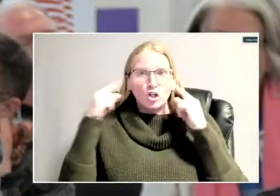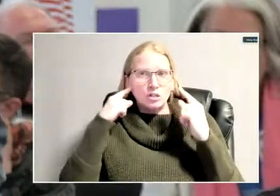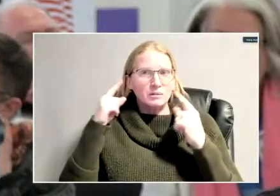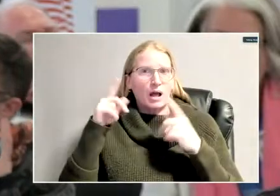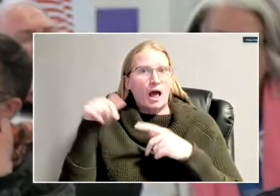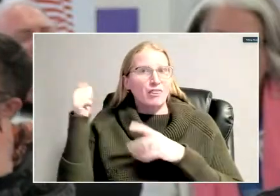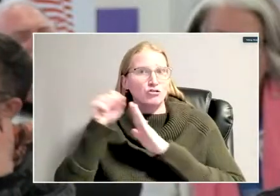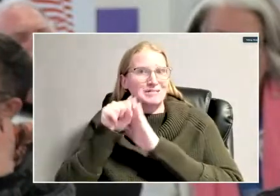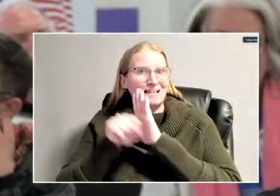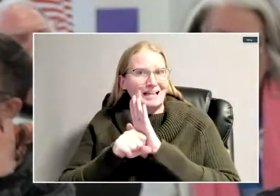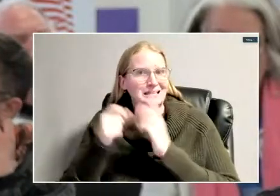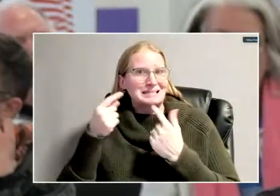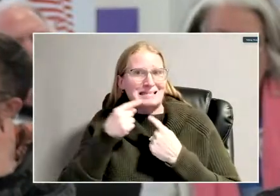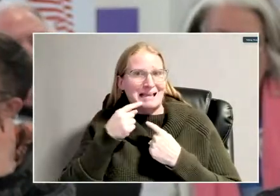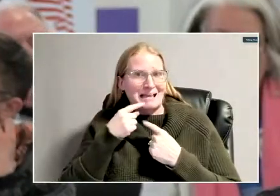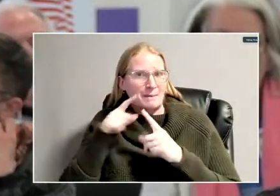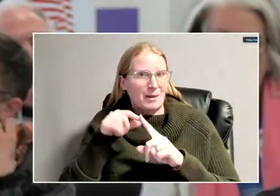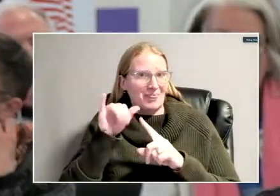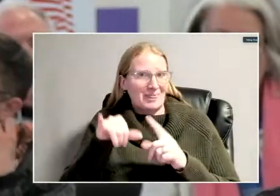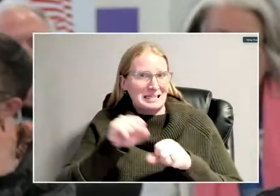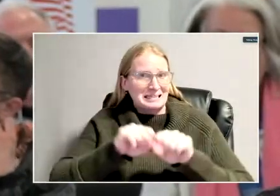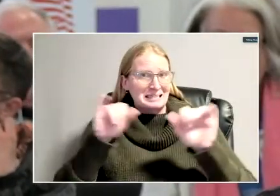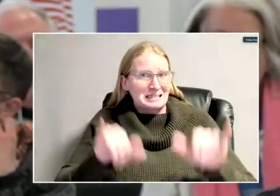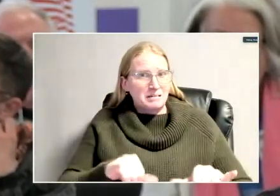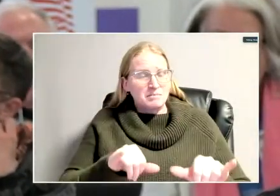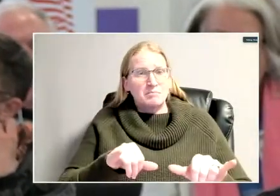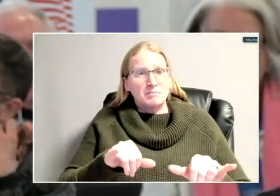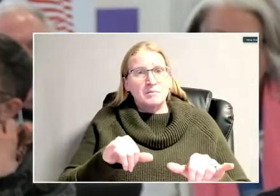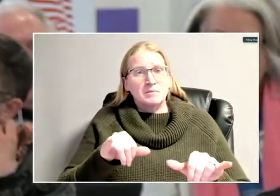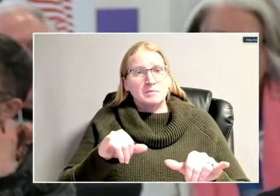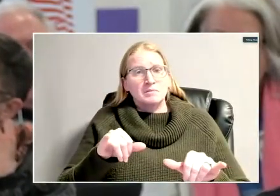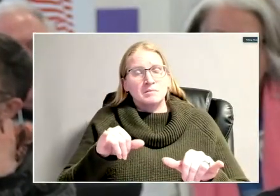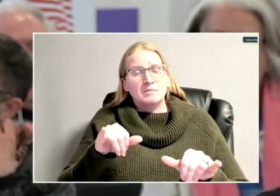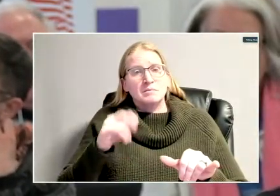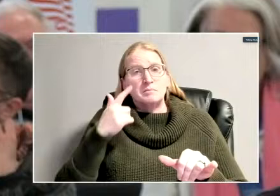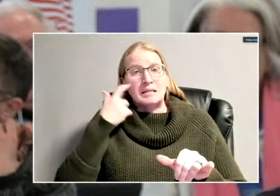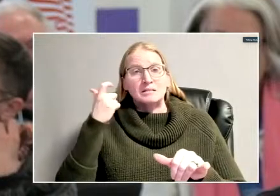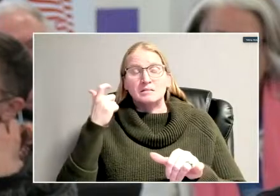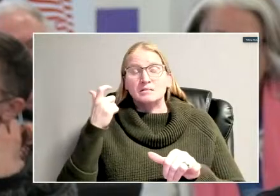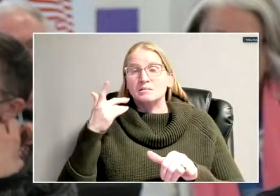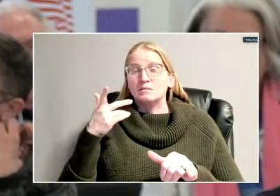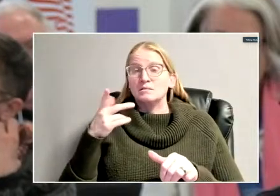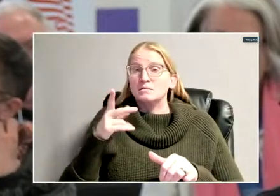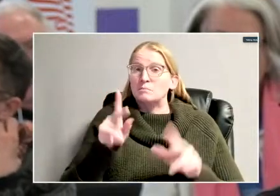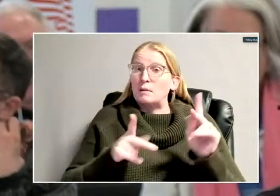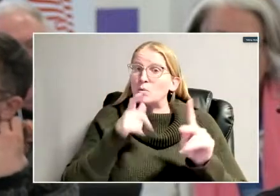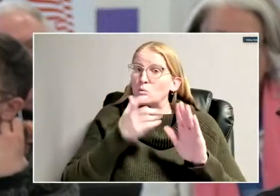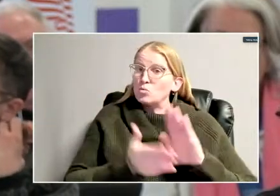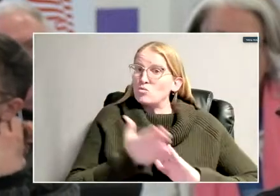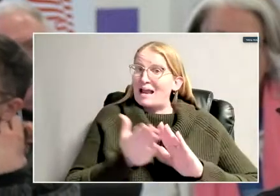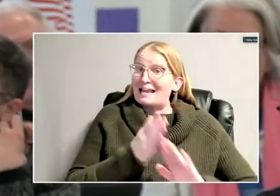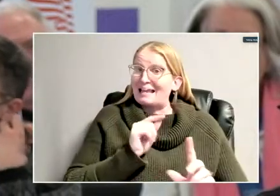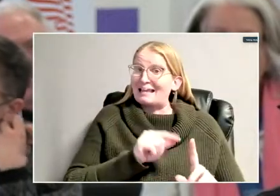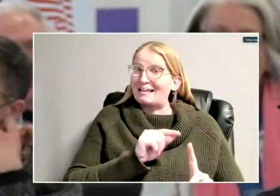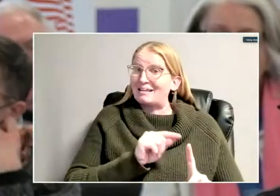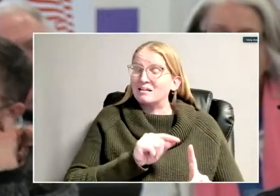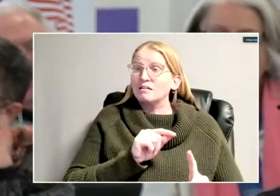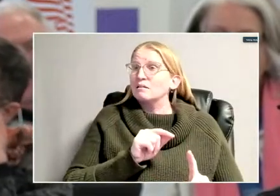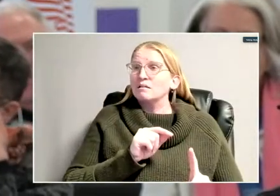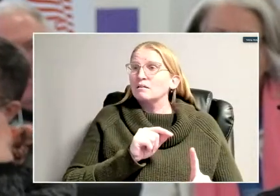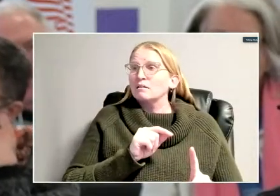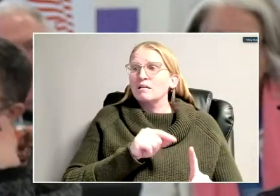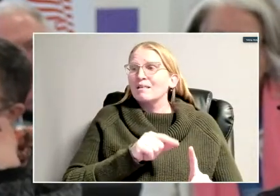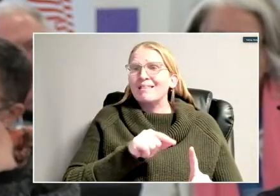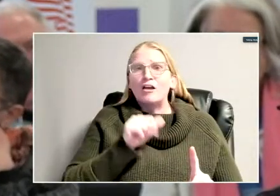other states um is that um candidates have less of a incentive to